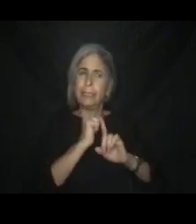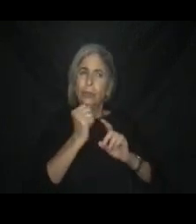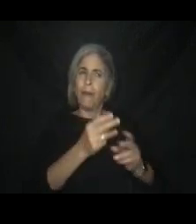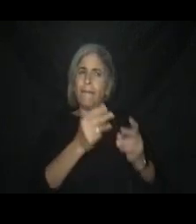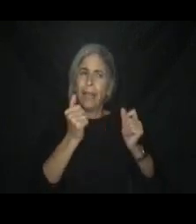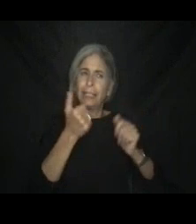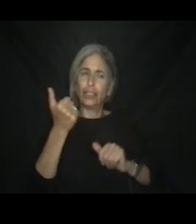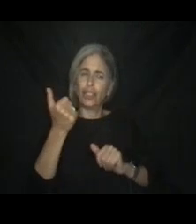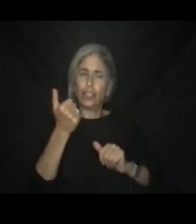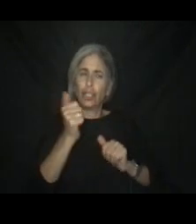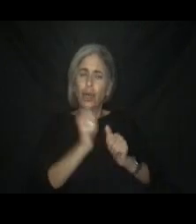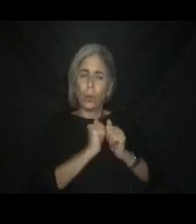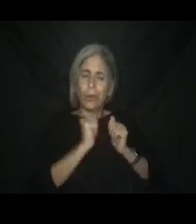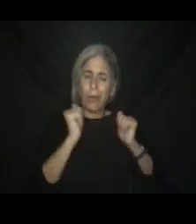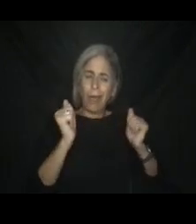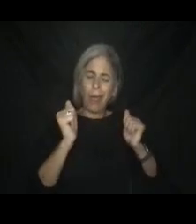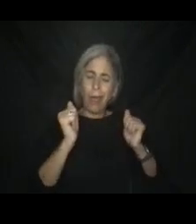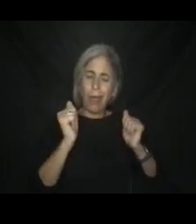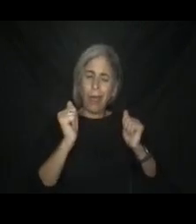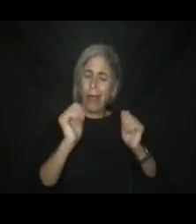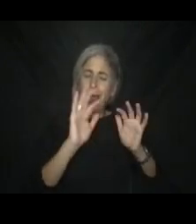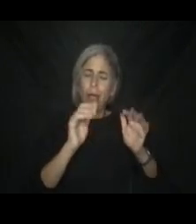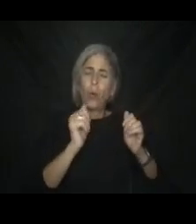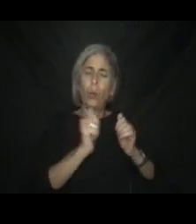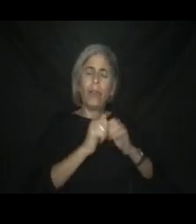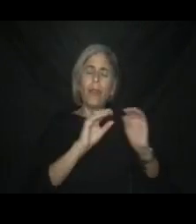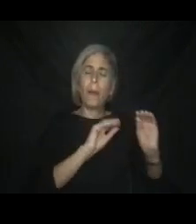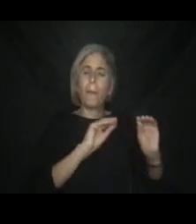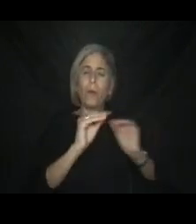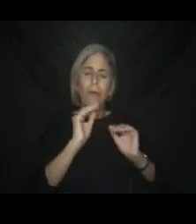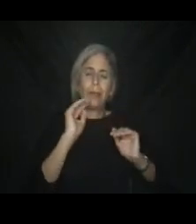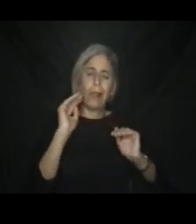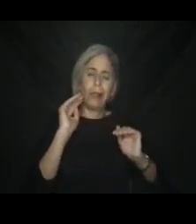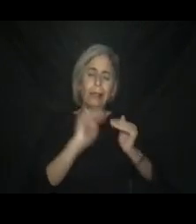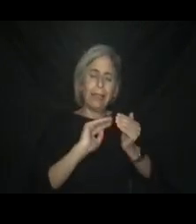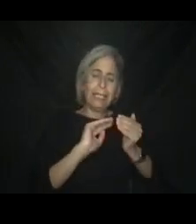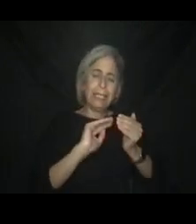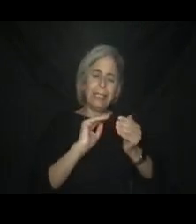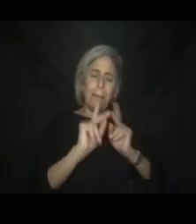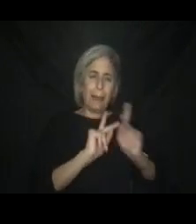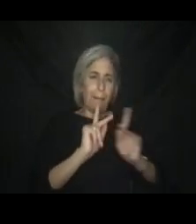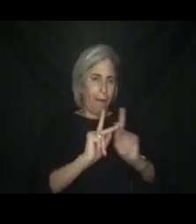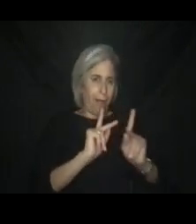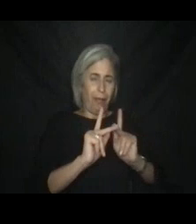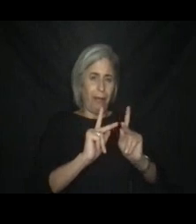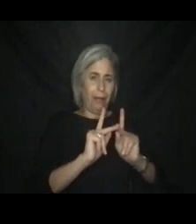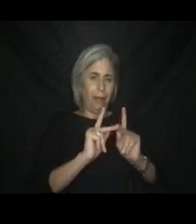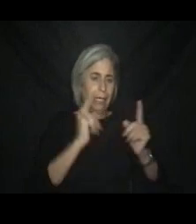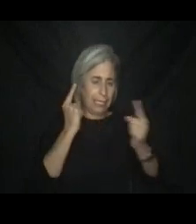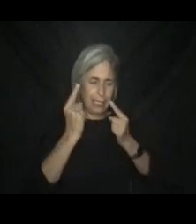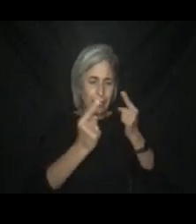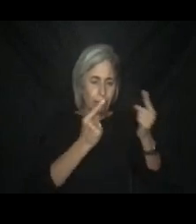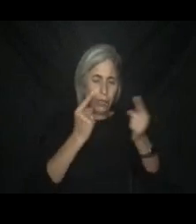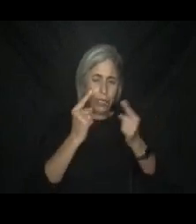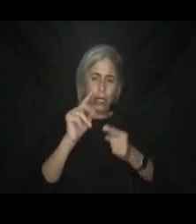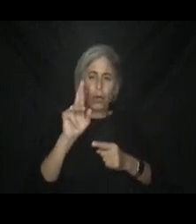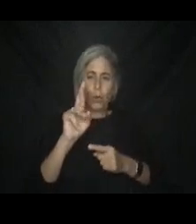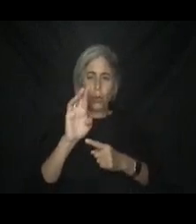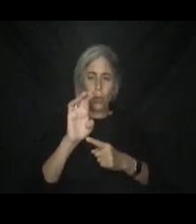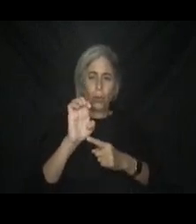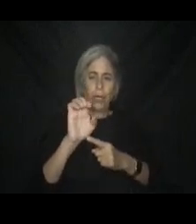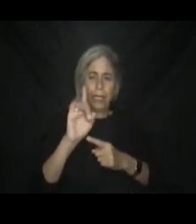quicker with moving the least amount of people, having to maybe consider redistricting